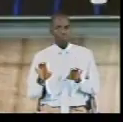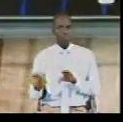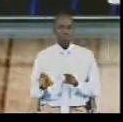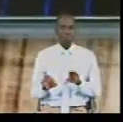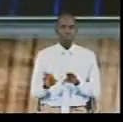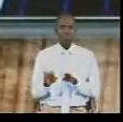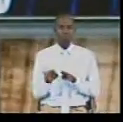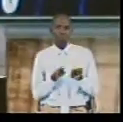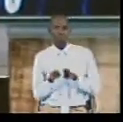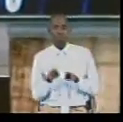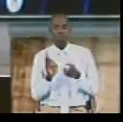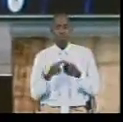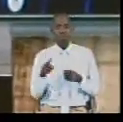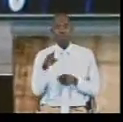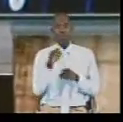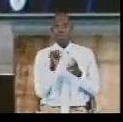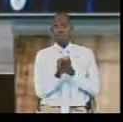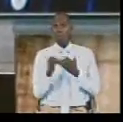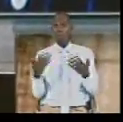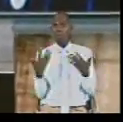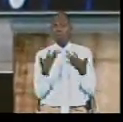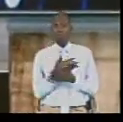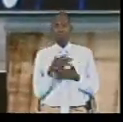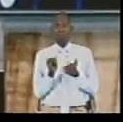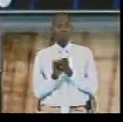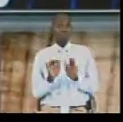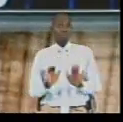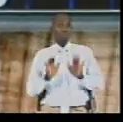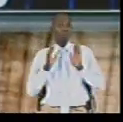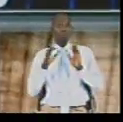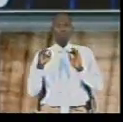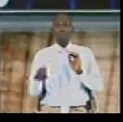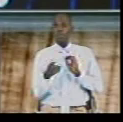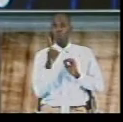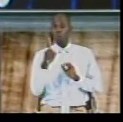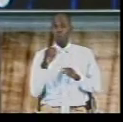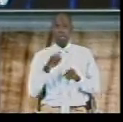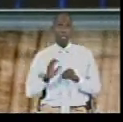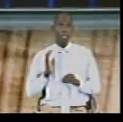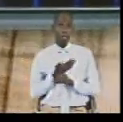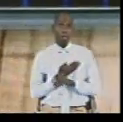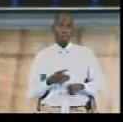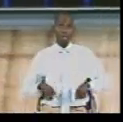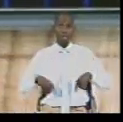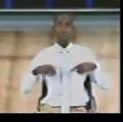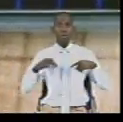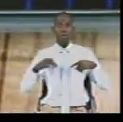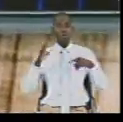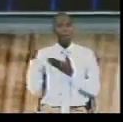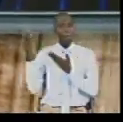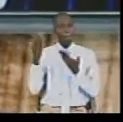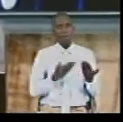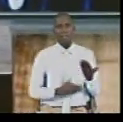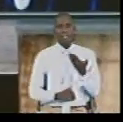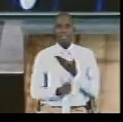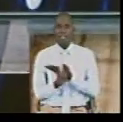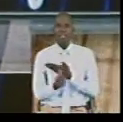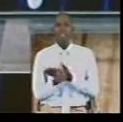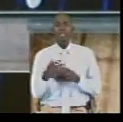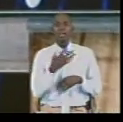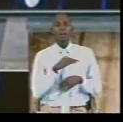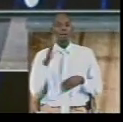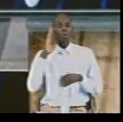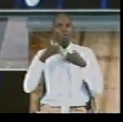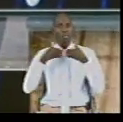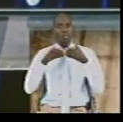That fear, the fear of anyone in our lives, will bring a snare and lead us astray.